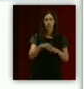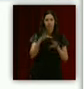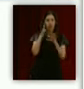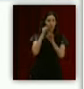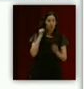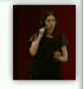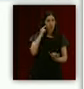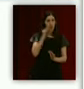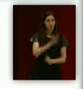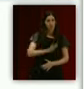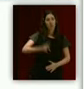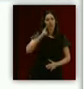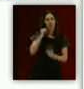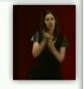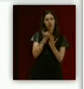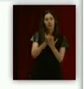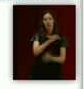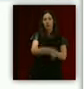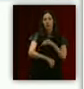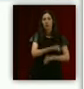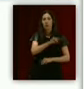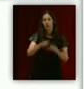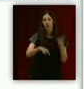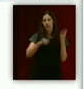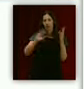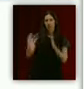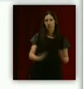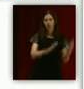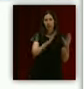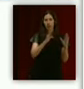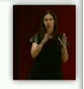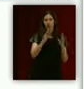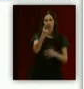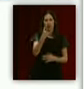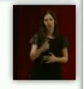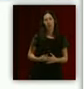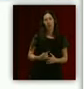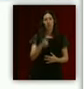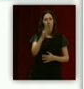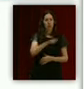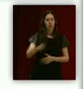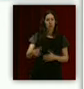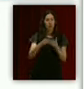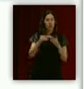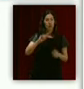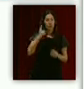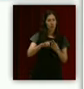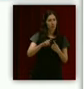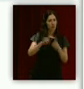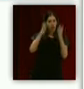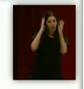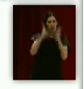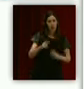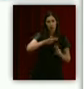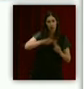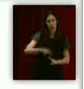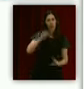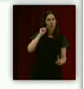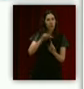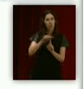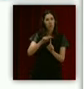also we can control televisions, DVDs, and audio systems. The experimental protocol was made up of